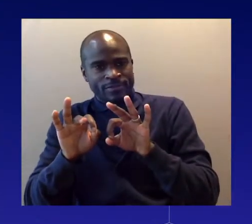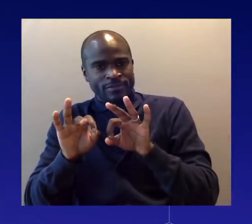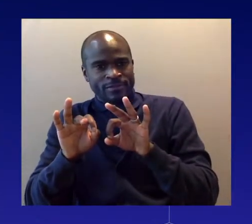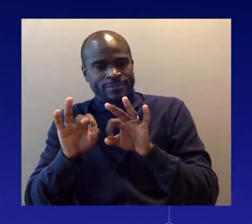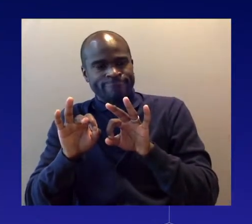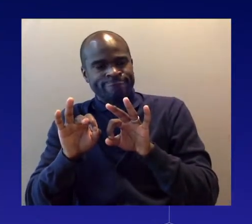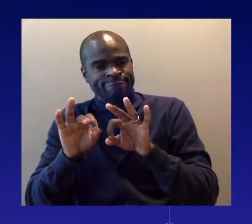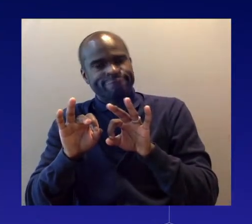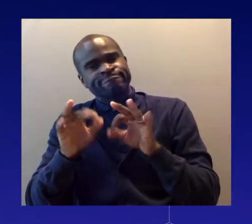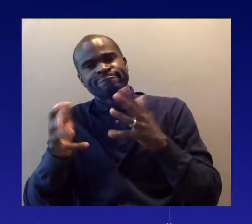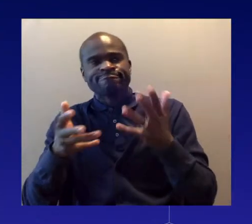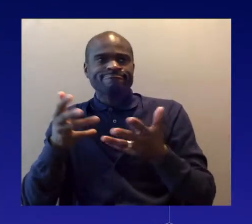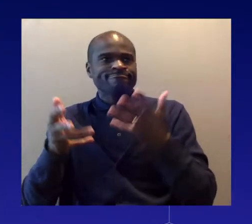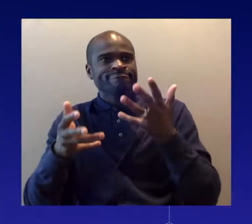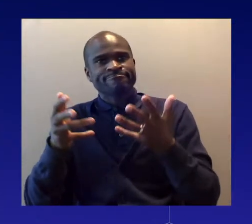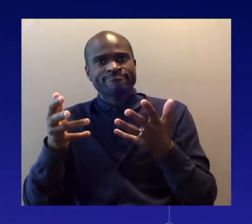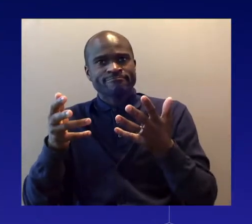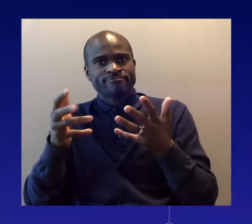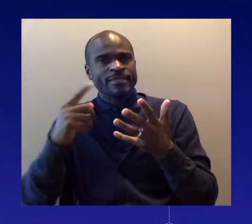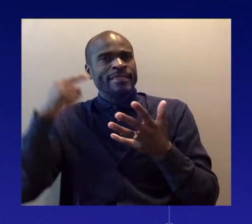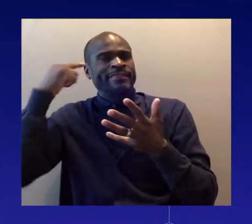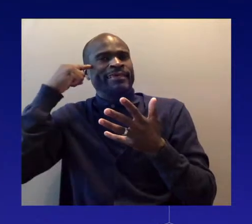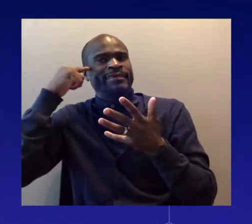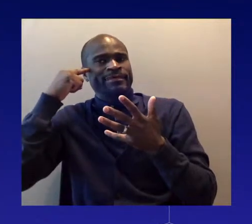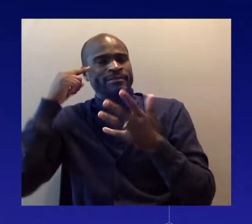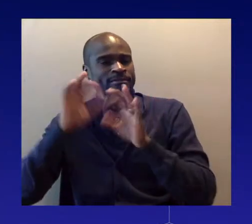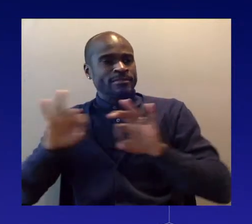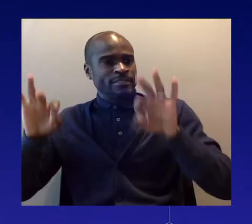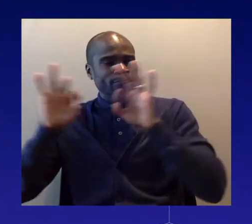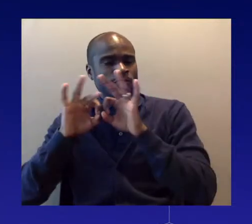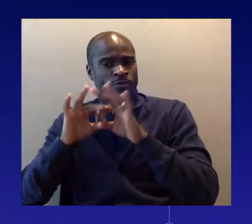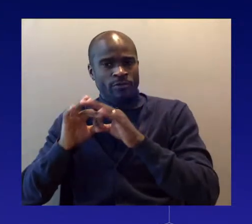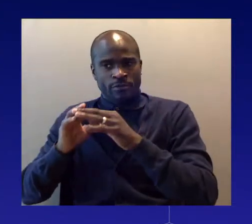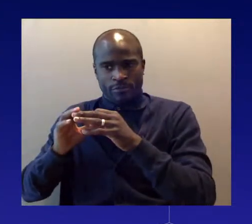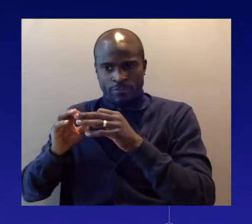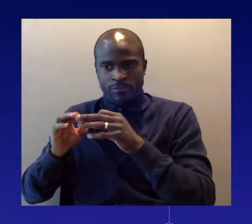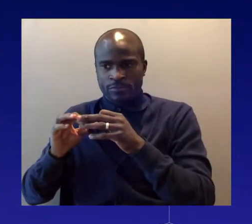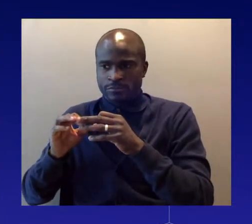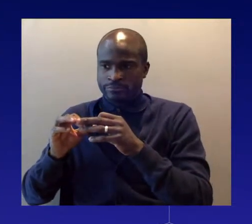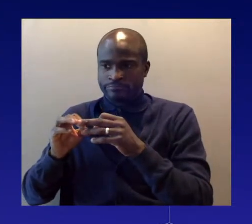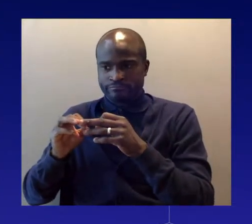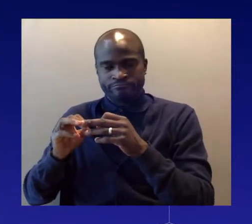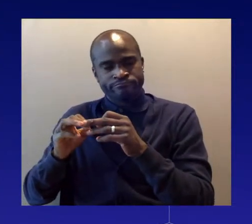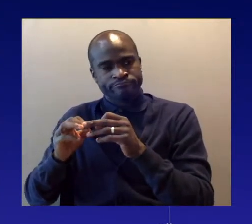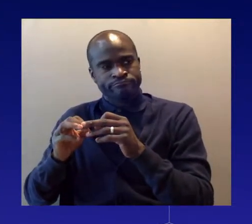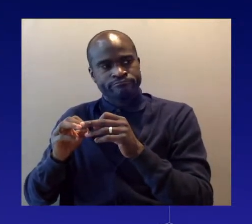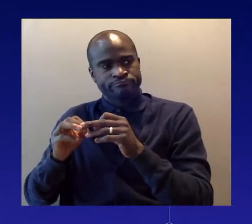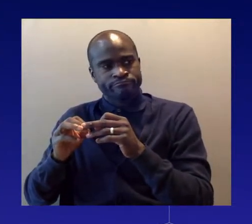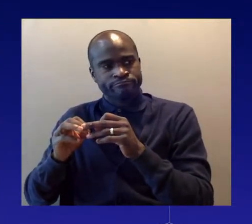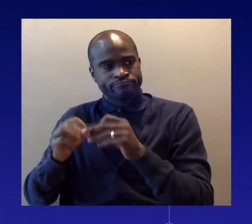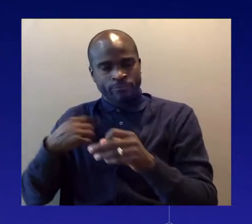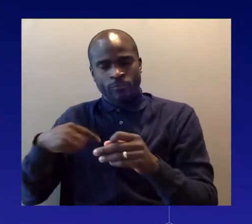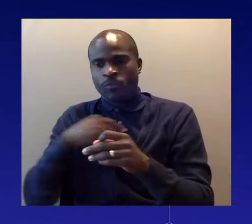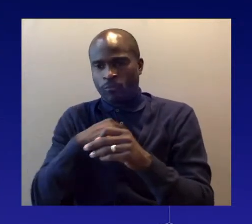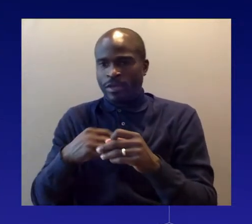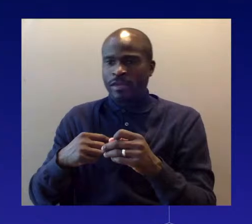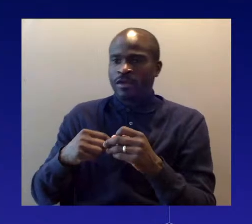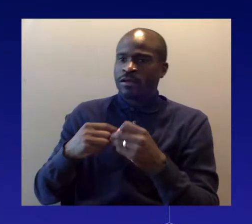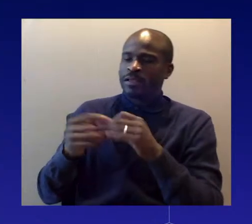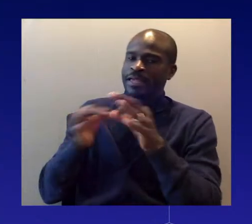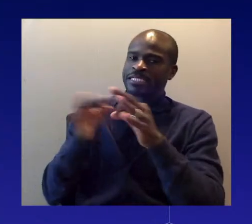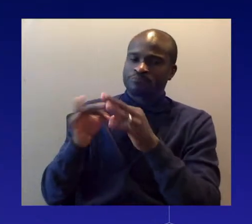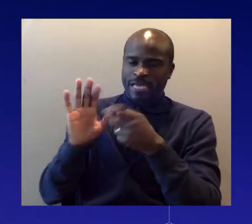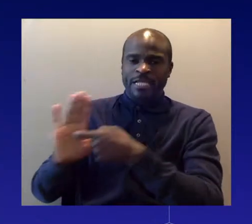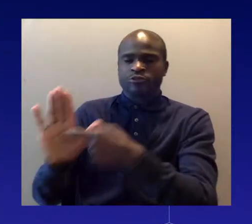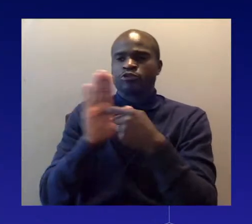of representing communities and speaking to communities in a way that feels culturally competent and representative. And I think there's such an important